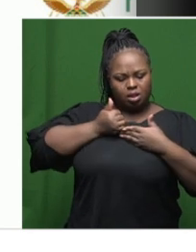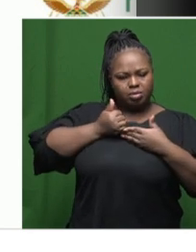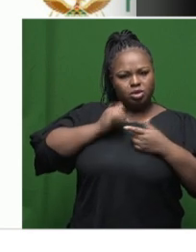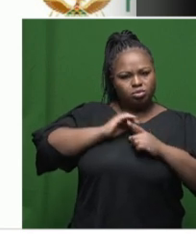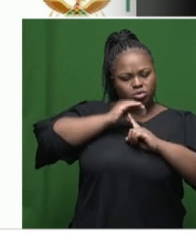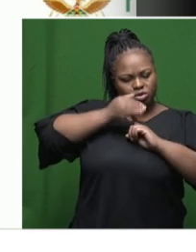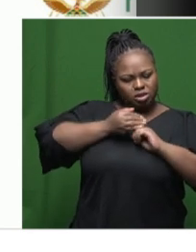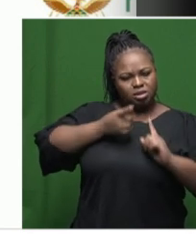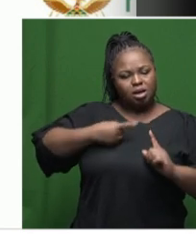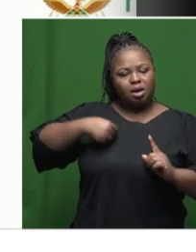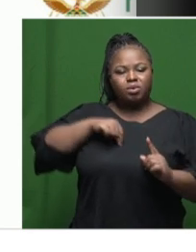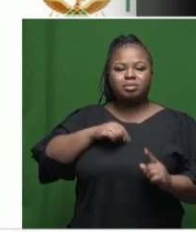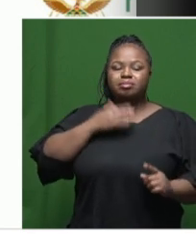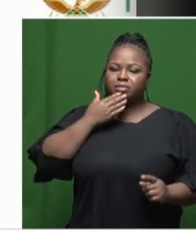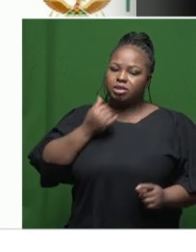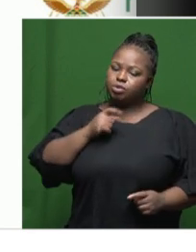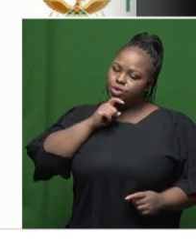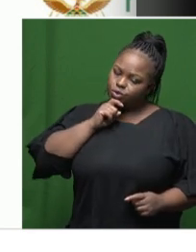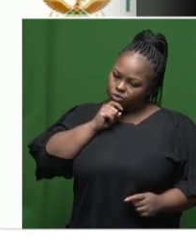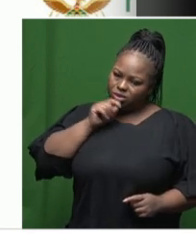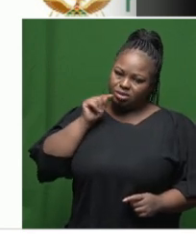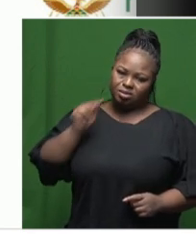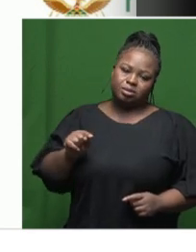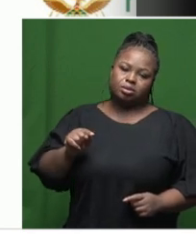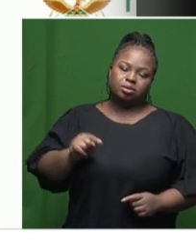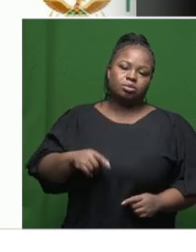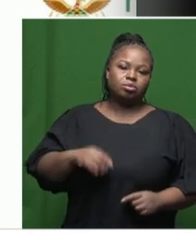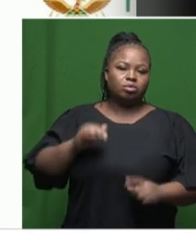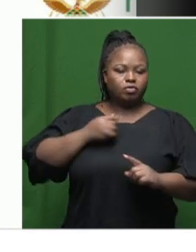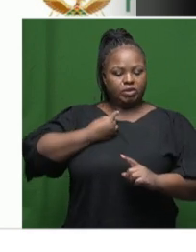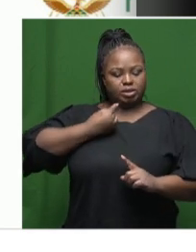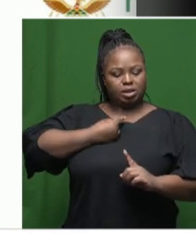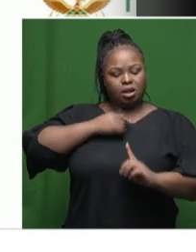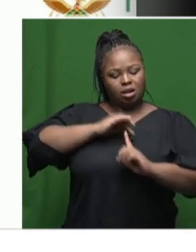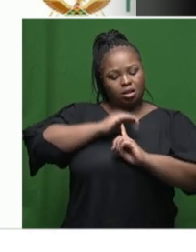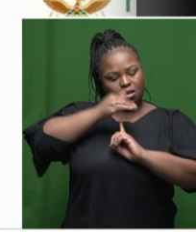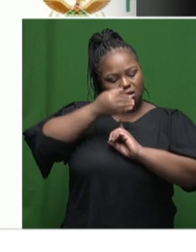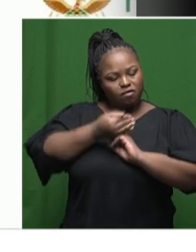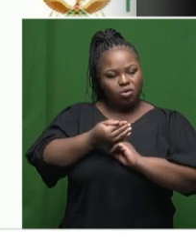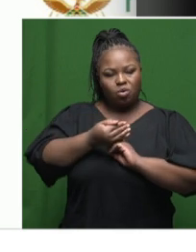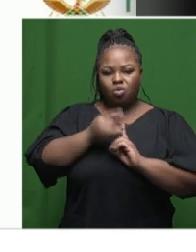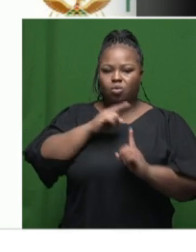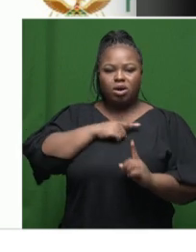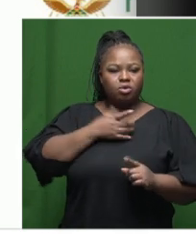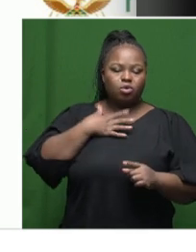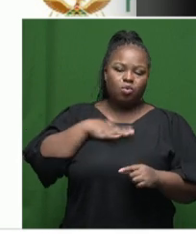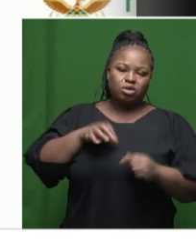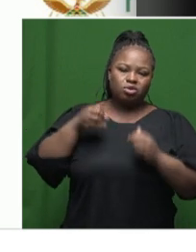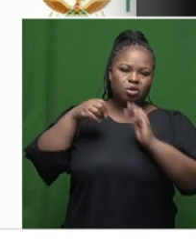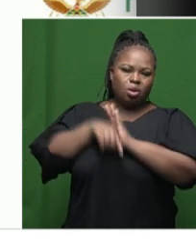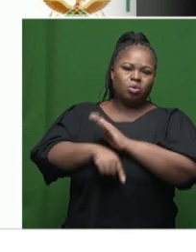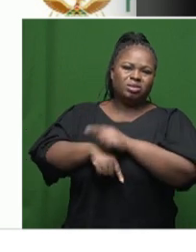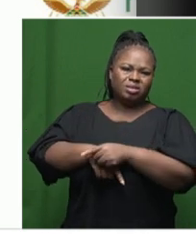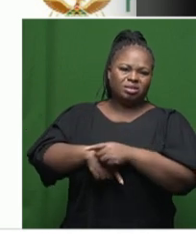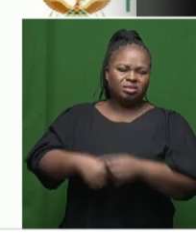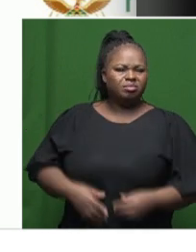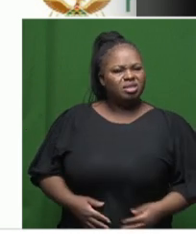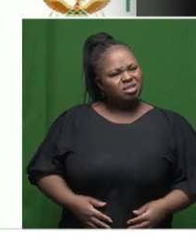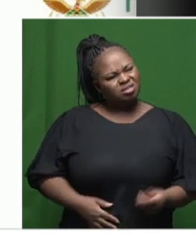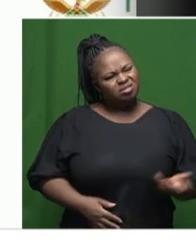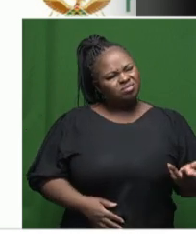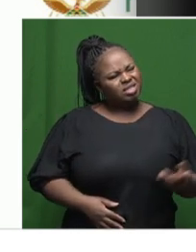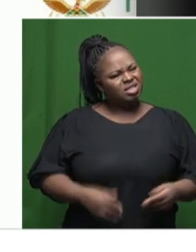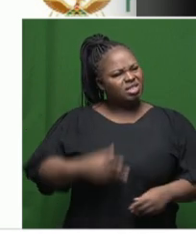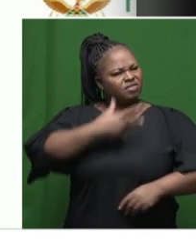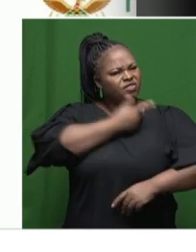livelihoods. So let's use this life-saving treatment to protect ourselves so that this doesn't go into loss. Foster, who was meant to order these